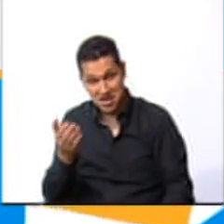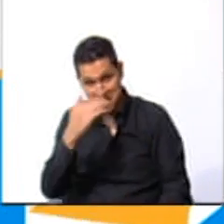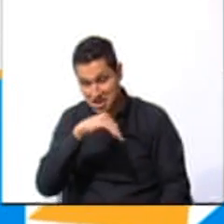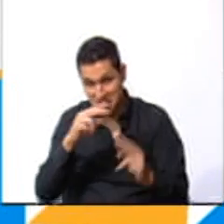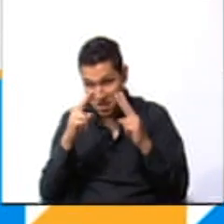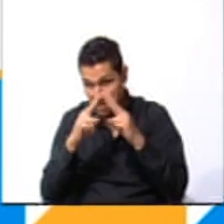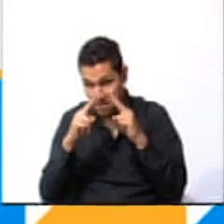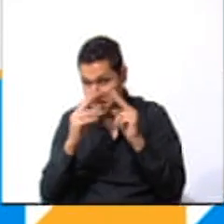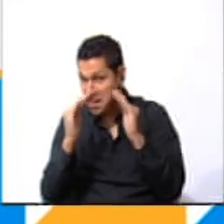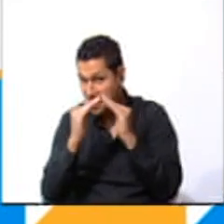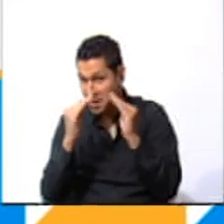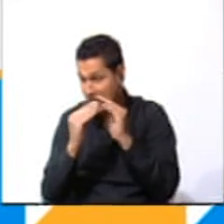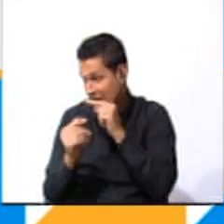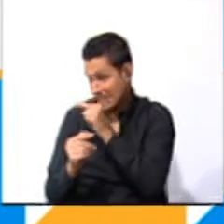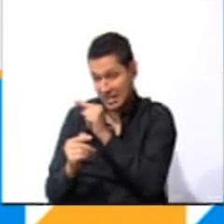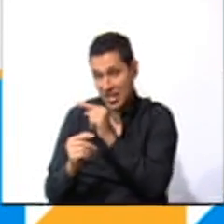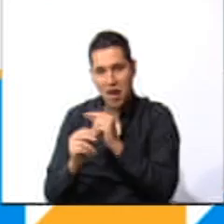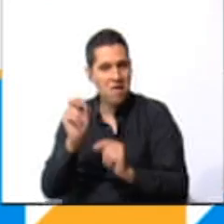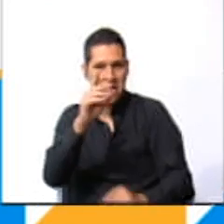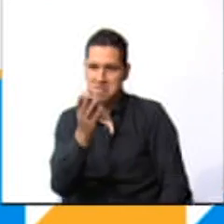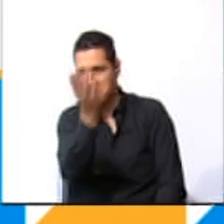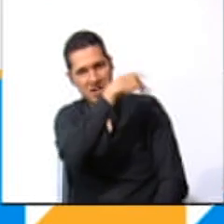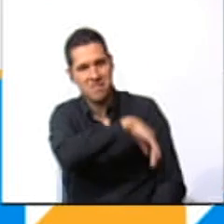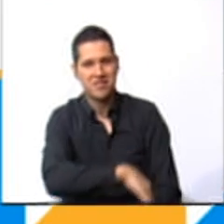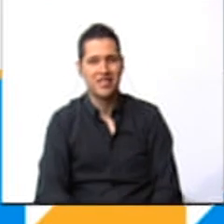Of course, Jack, let's go.